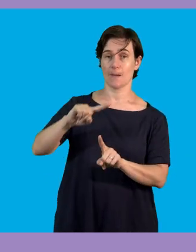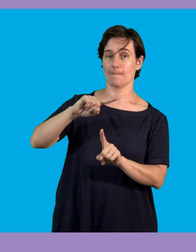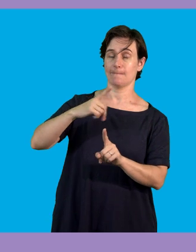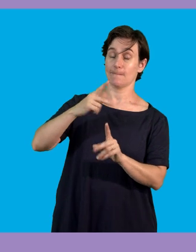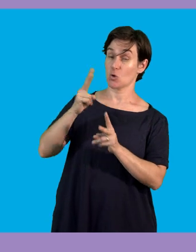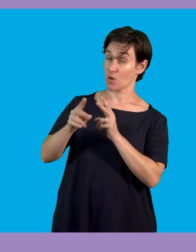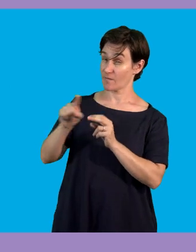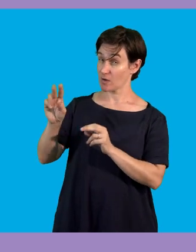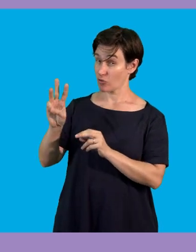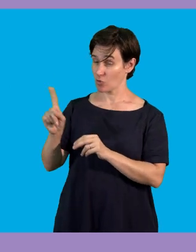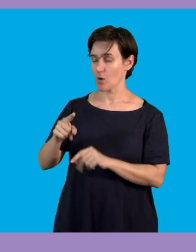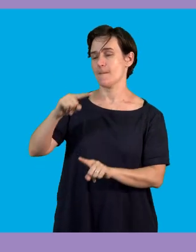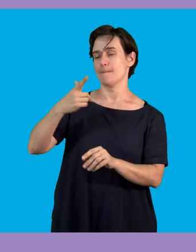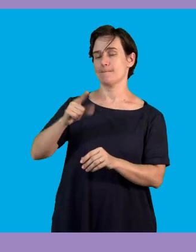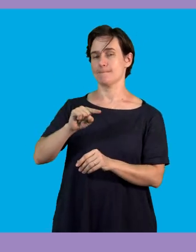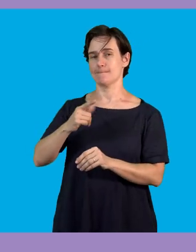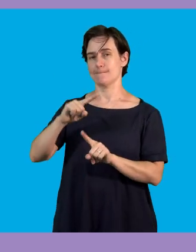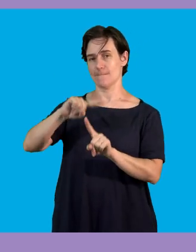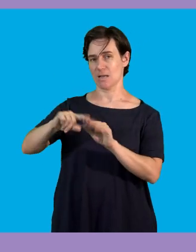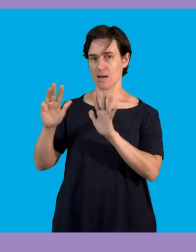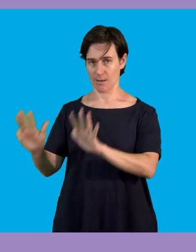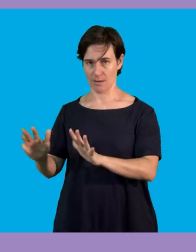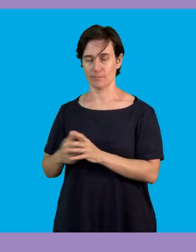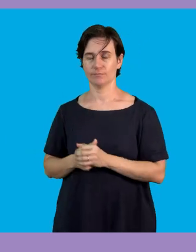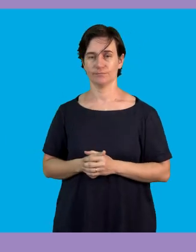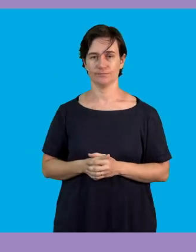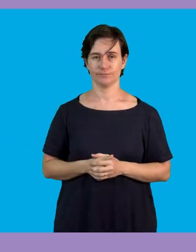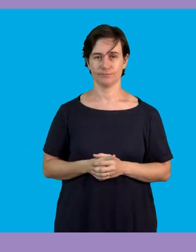3x. 12 minus 3 is 9. So